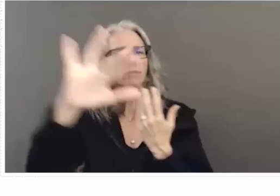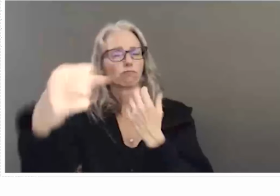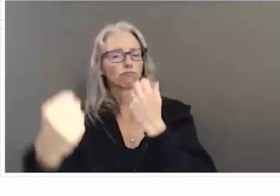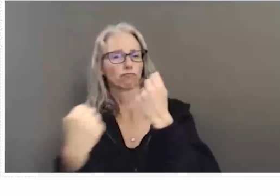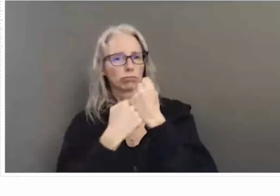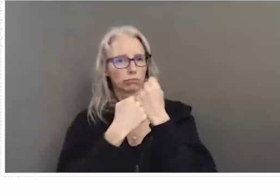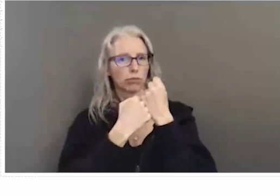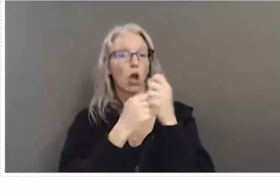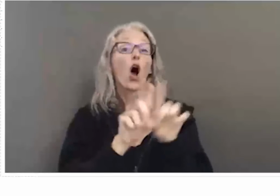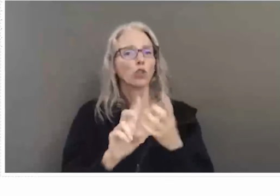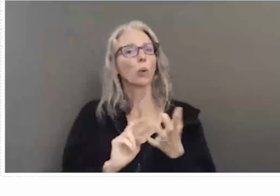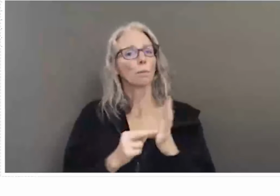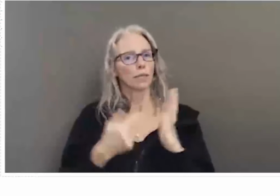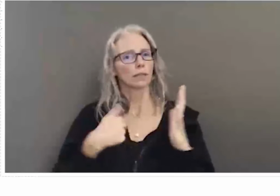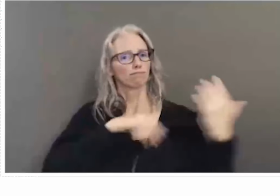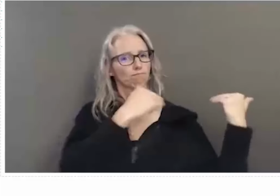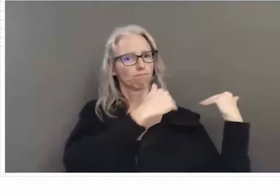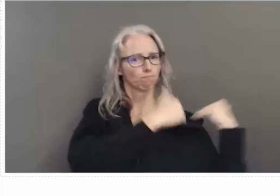well.